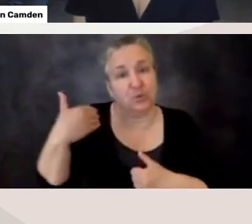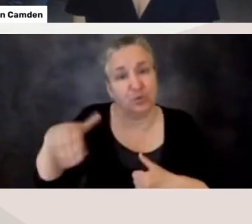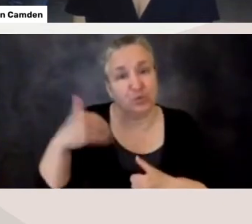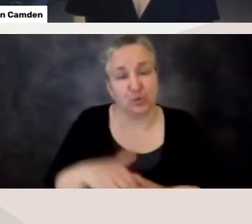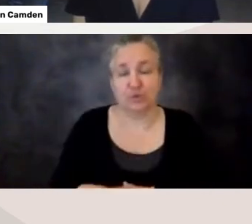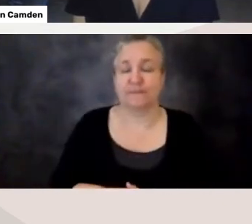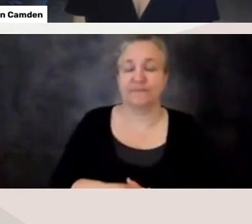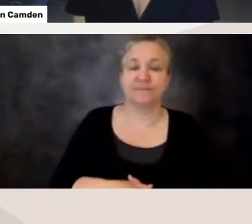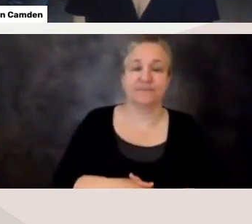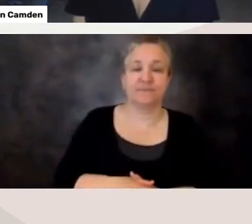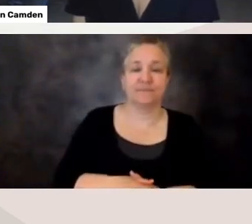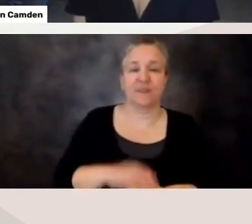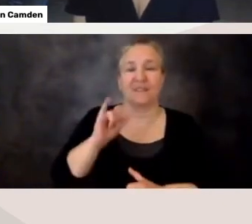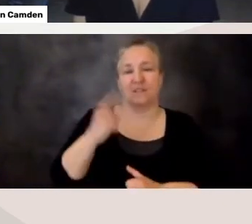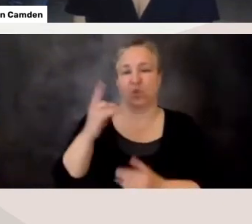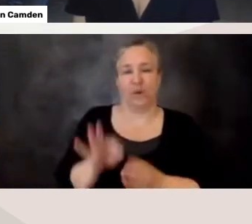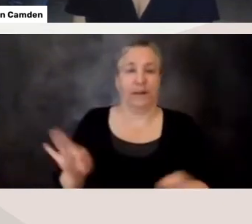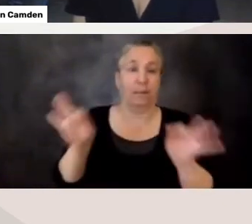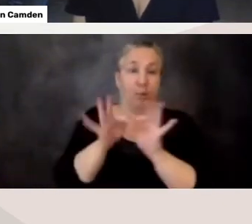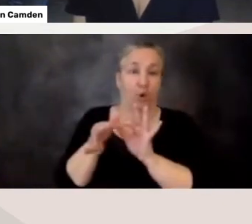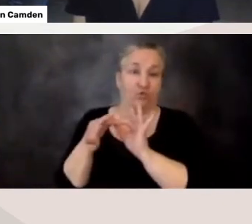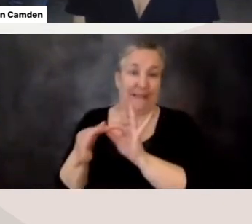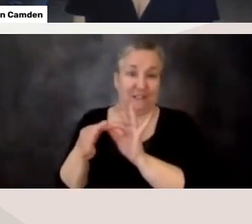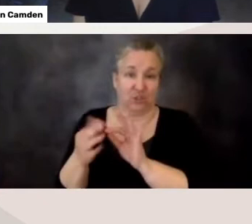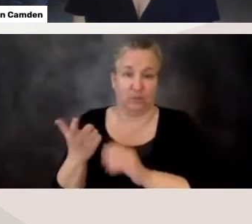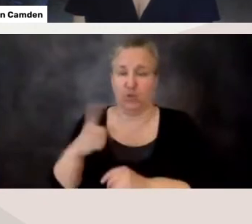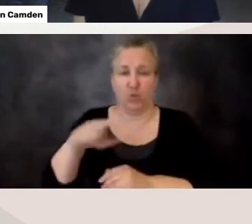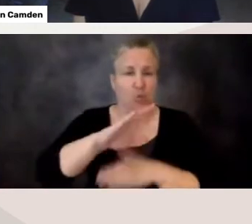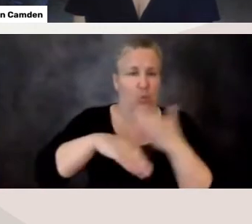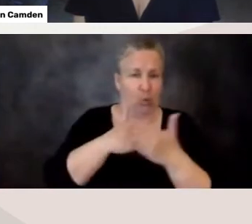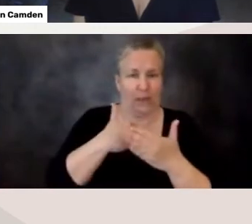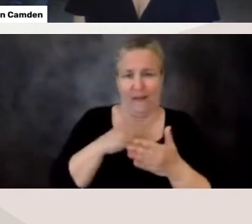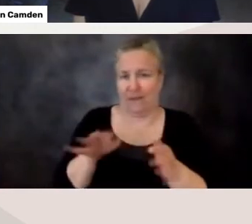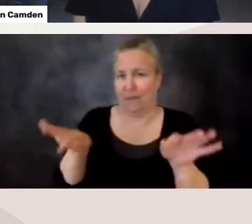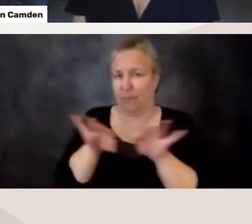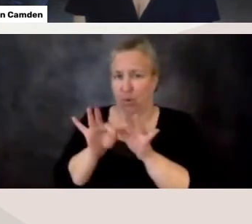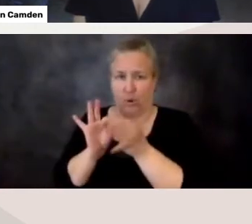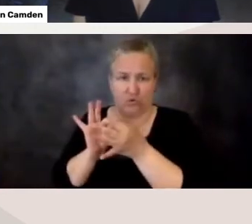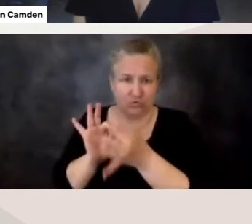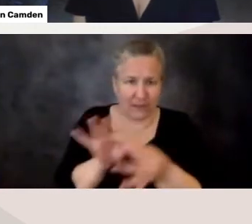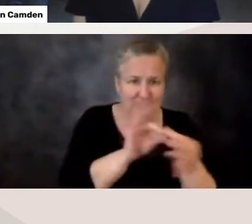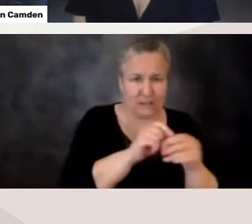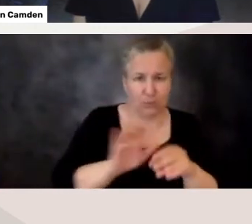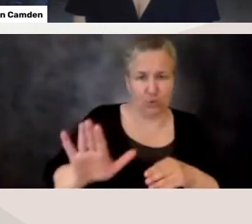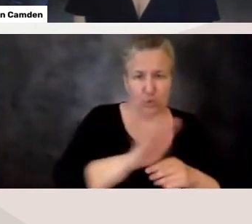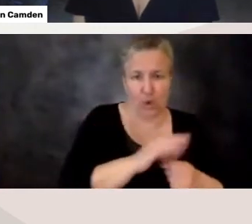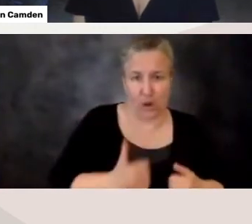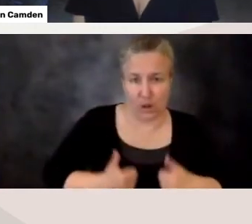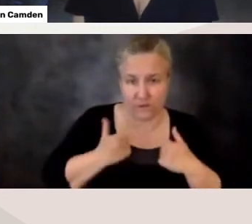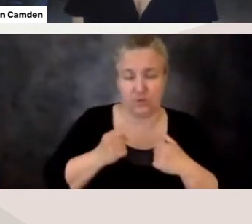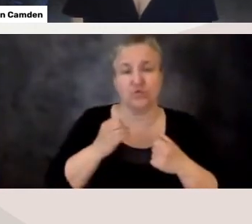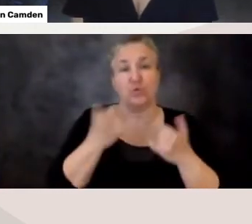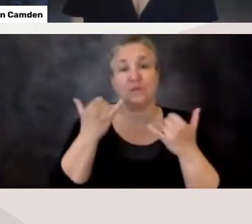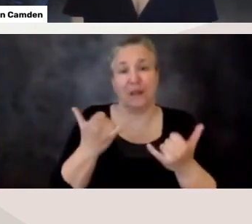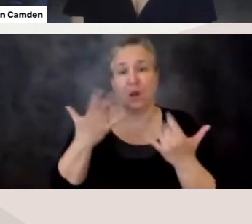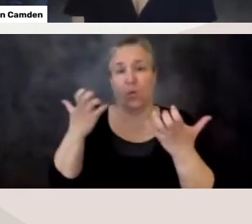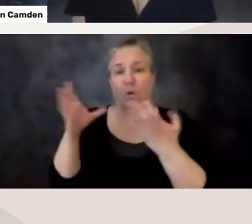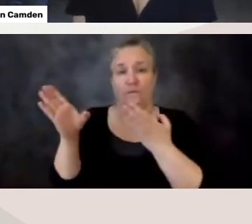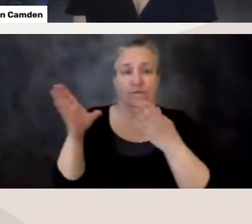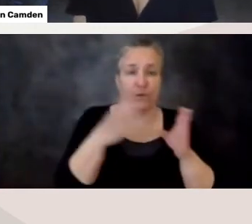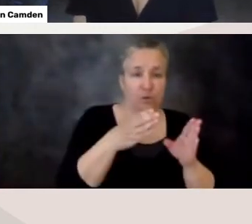important relationship, and all of you have important relationships in your life. And so I wanted to shift the conversation a bit